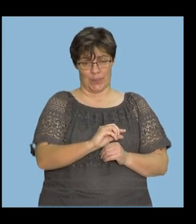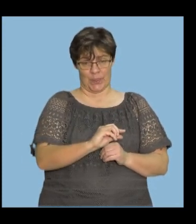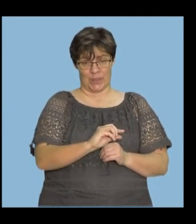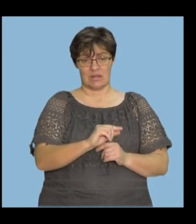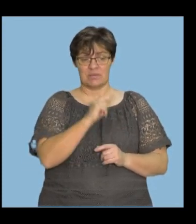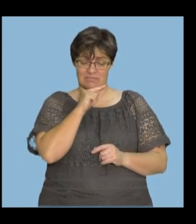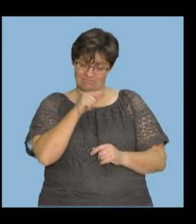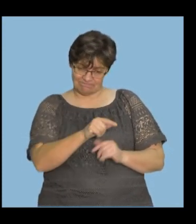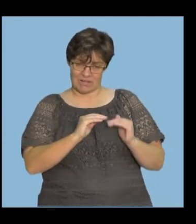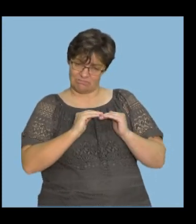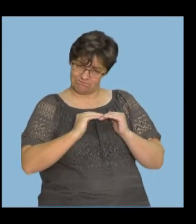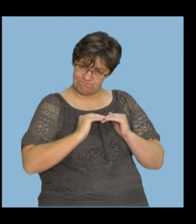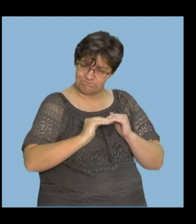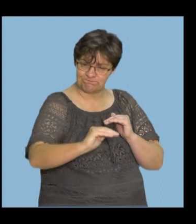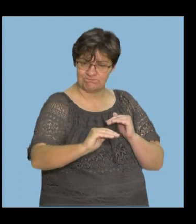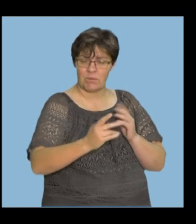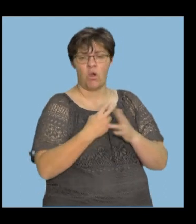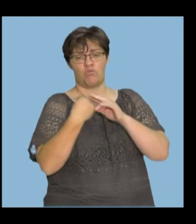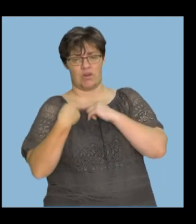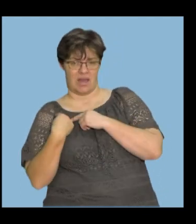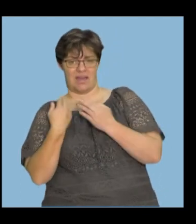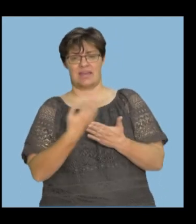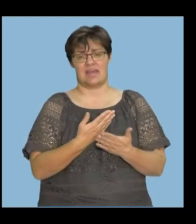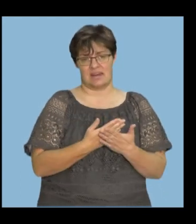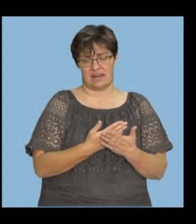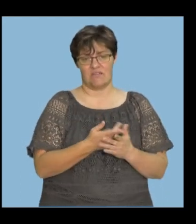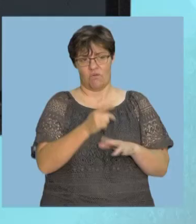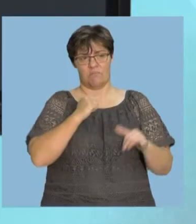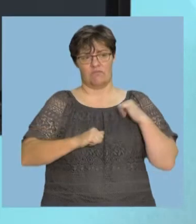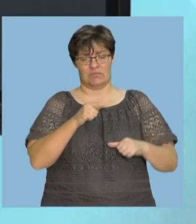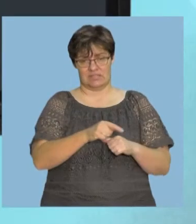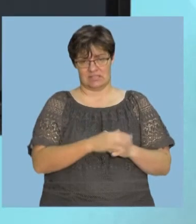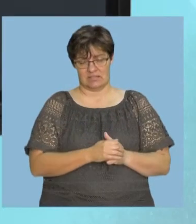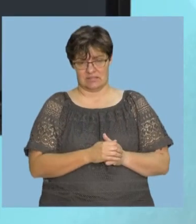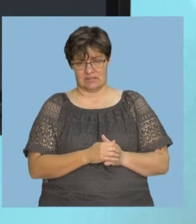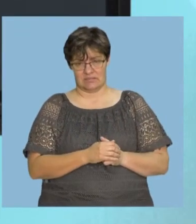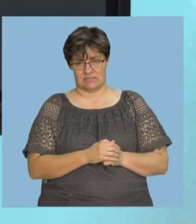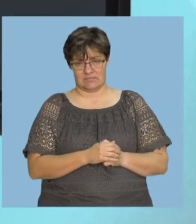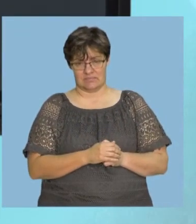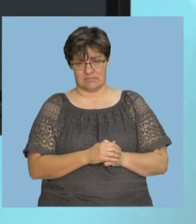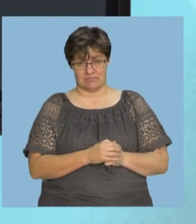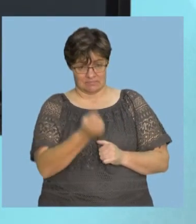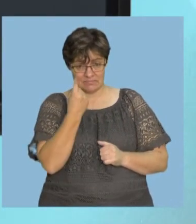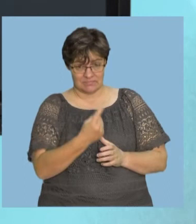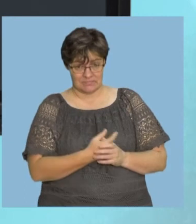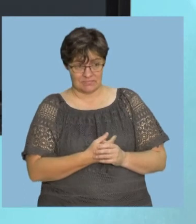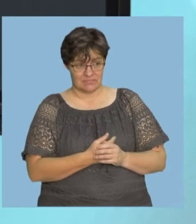B is more consistent or reliable in terms of performance. Are we together?